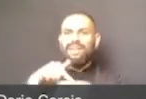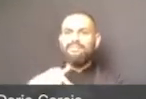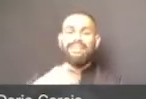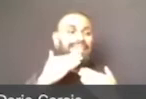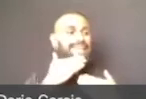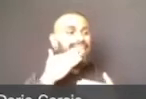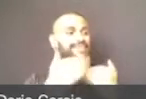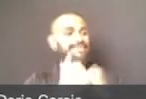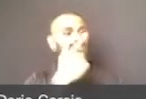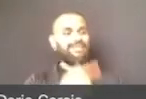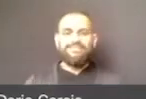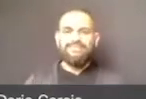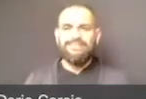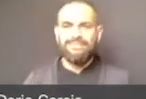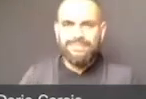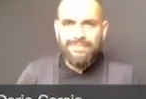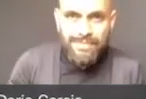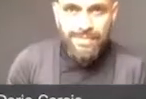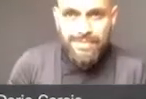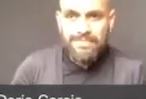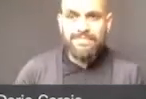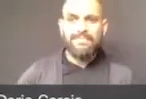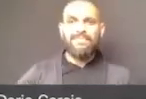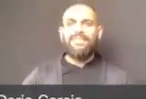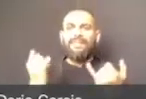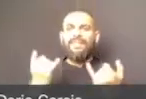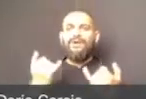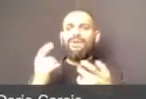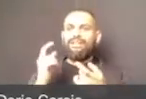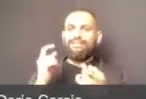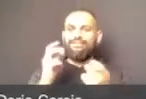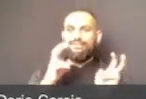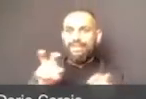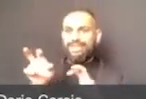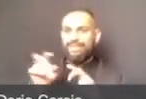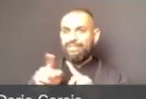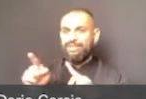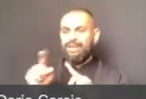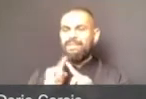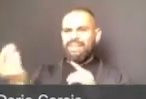everyone. Okay. We're going to transition to now introduce